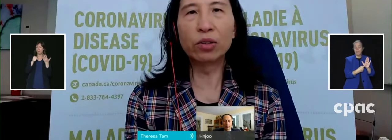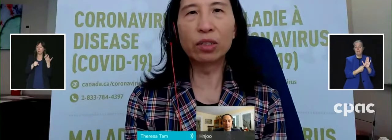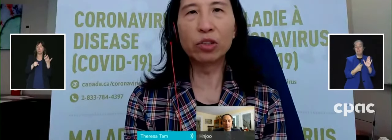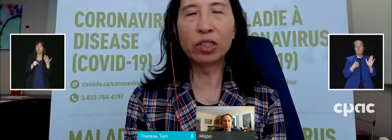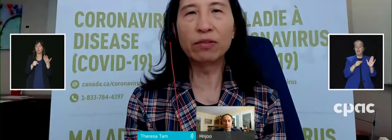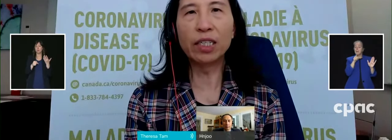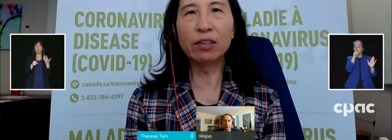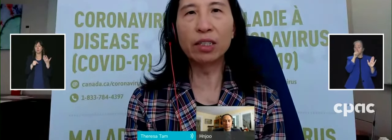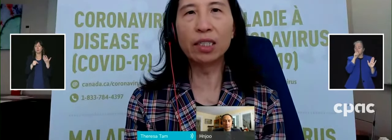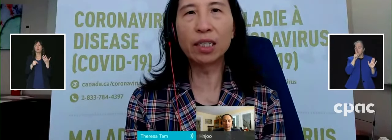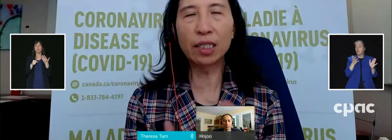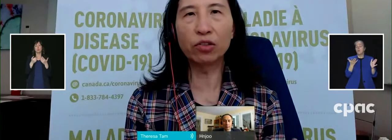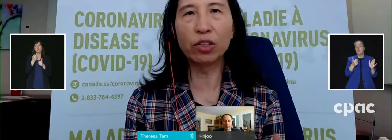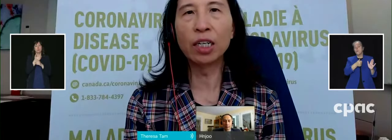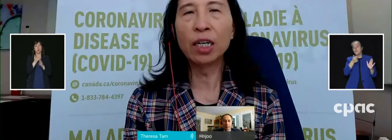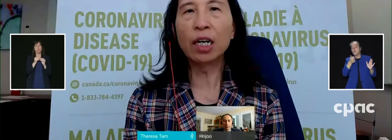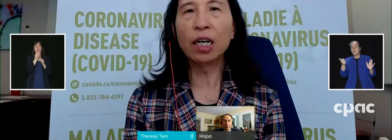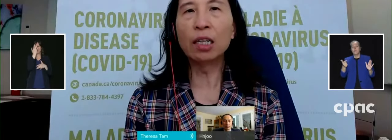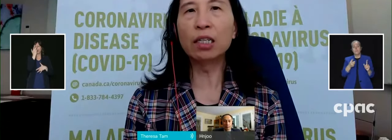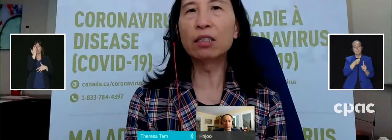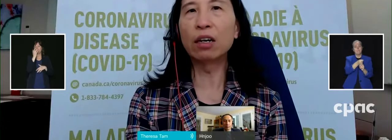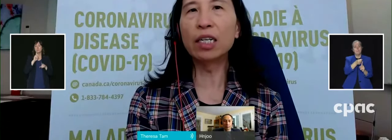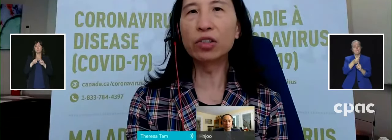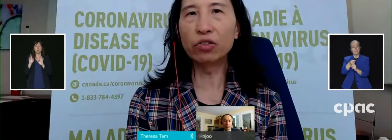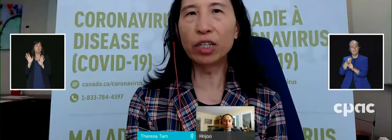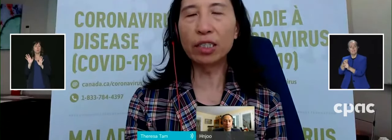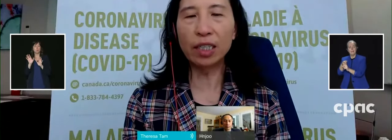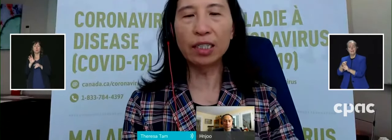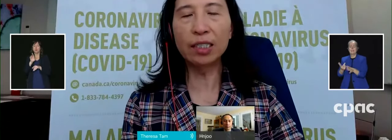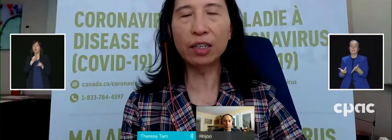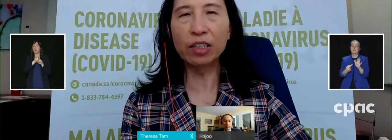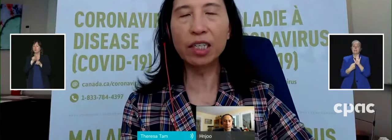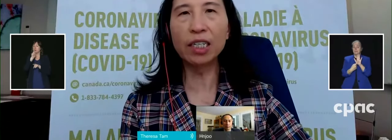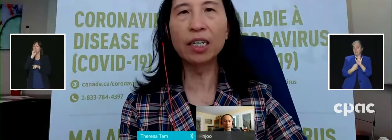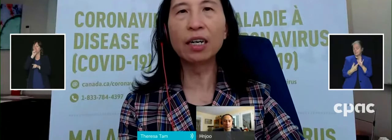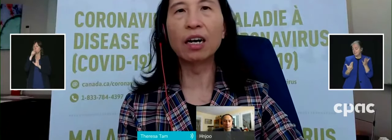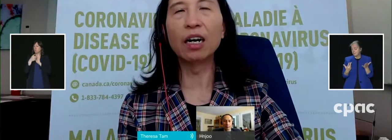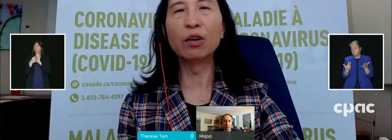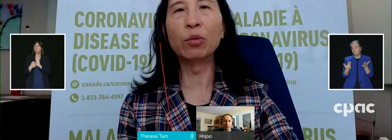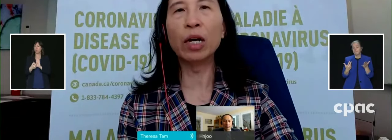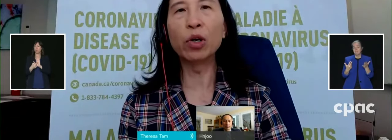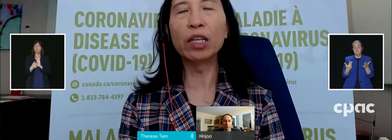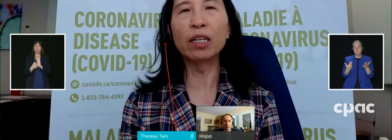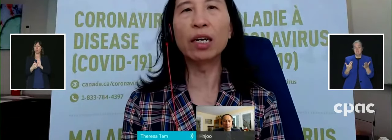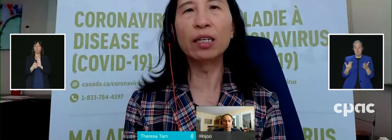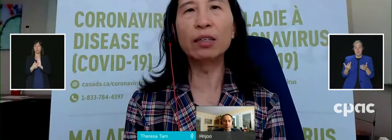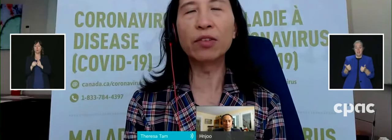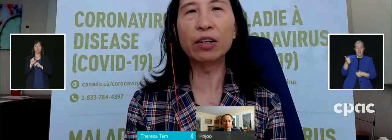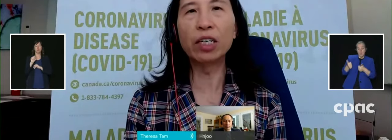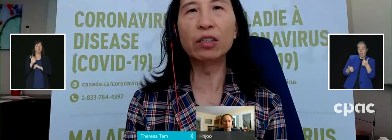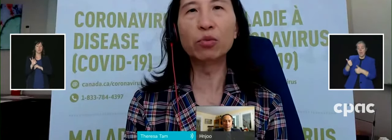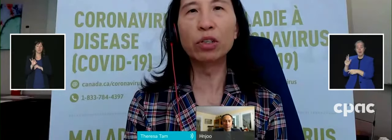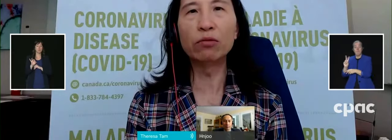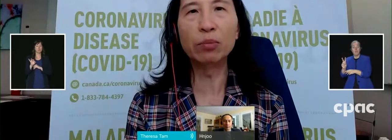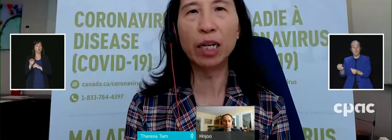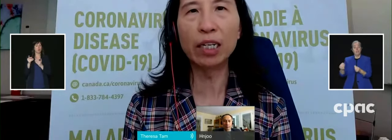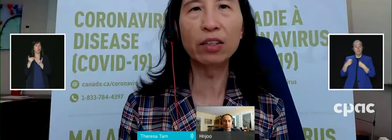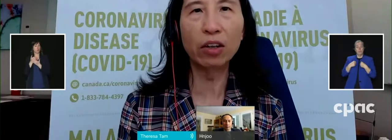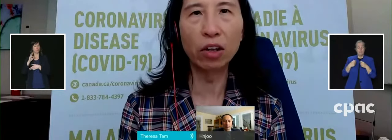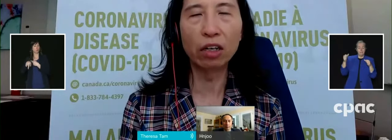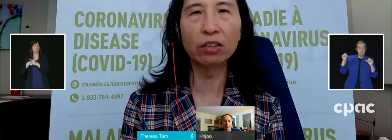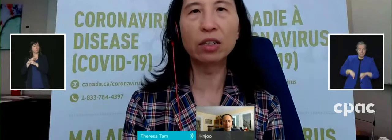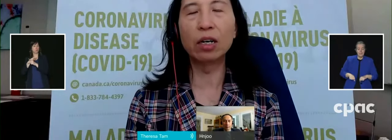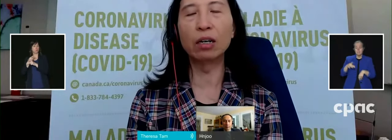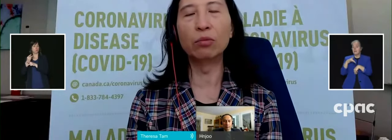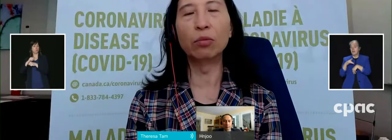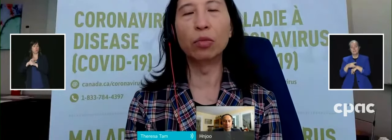it causing more severe illness, etc. And it does not illustrate necessarily whether a variant will replace